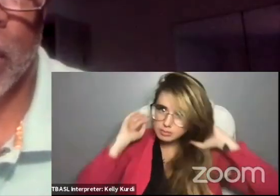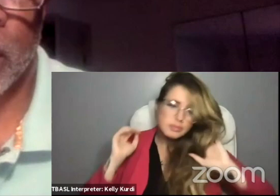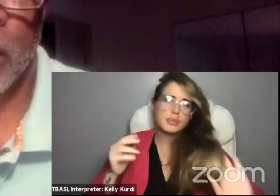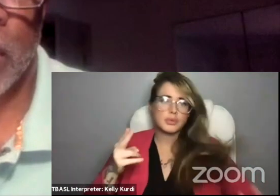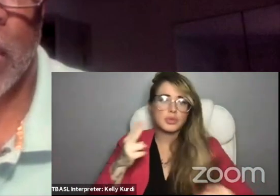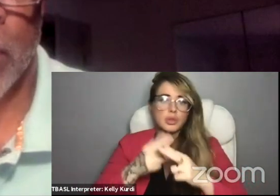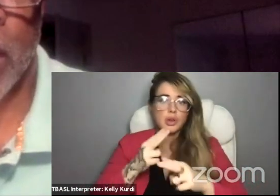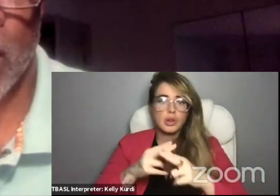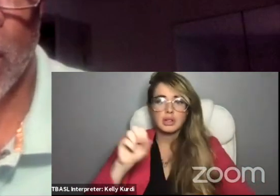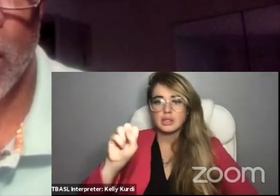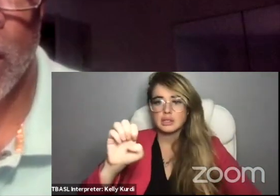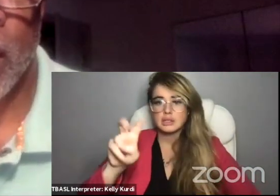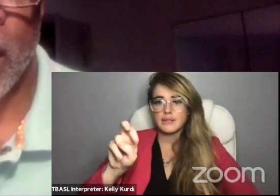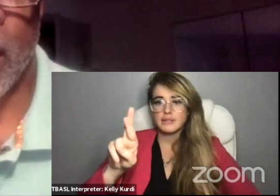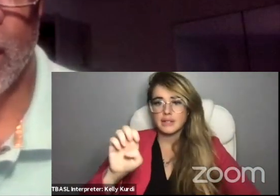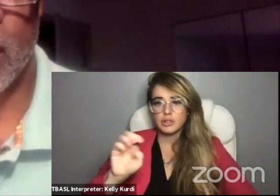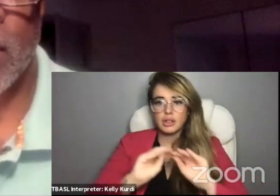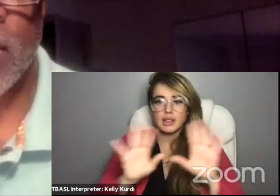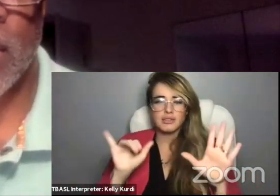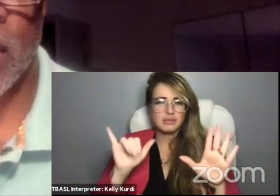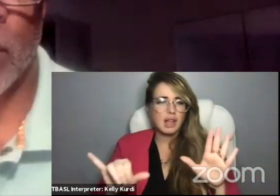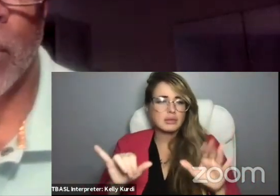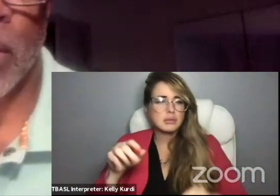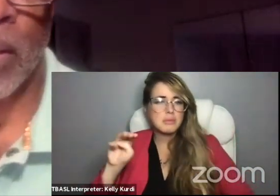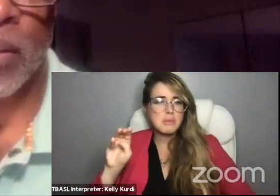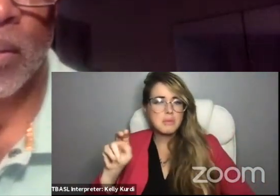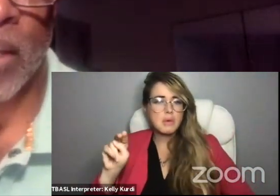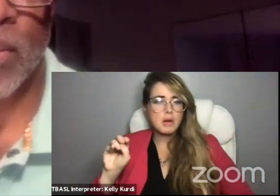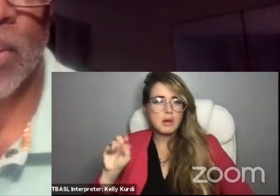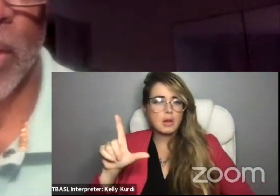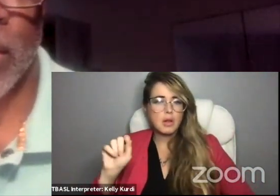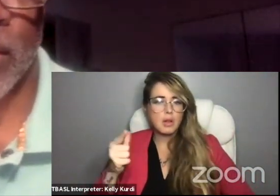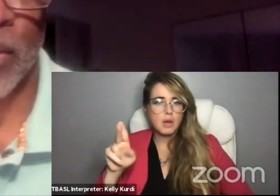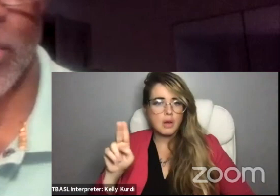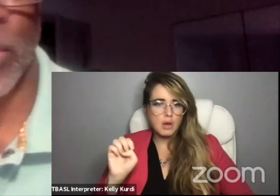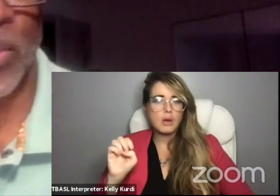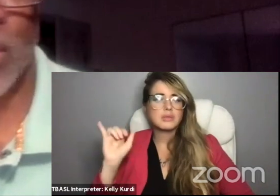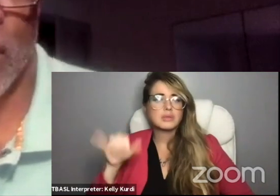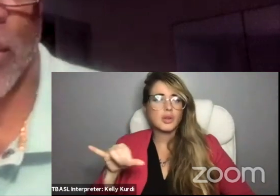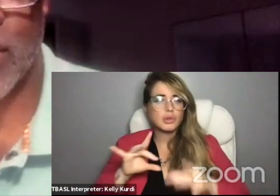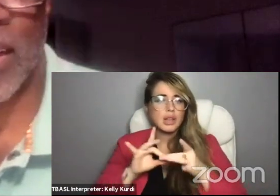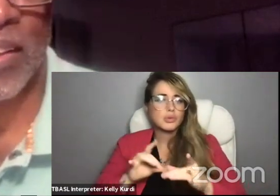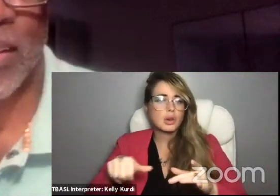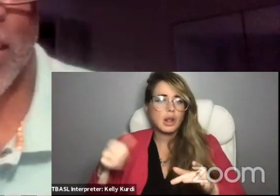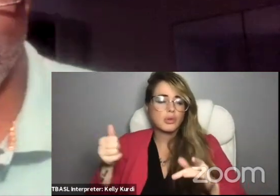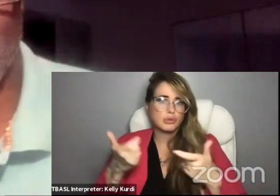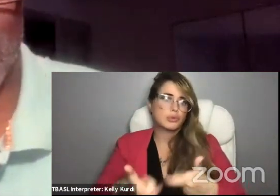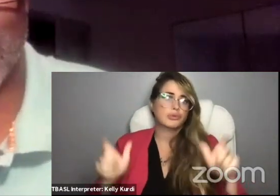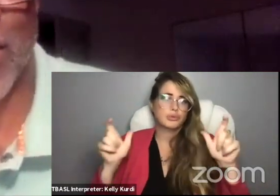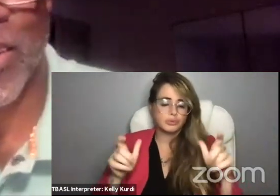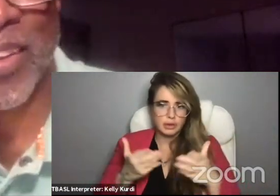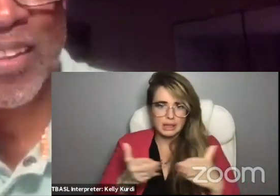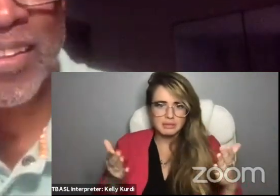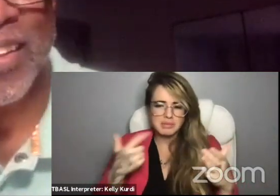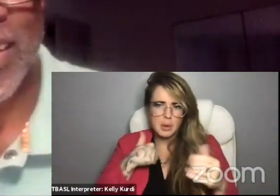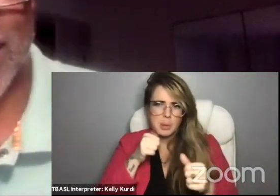part of a evening length monologue, and it's couched around another huge undertaking. I